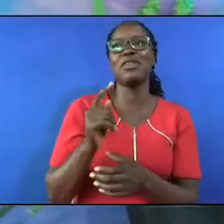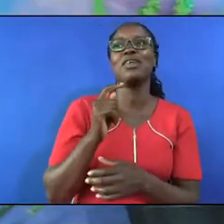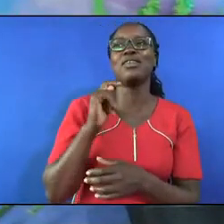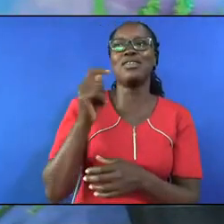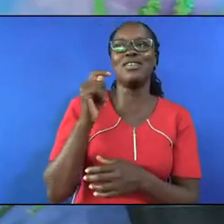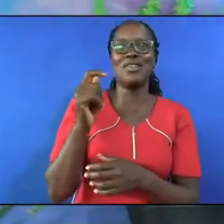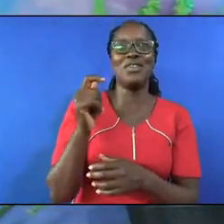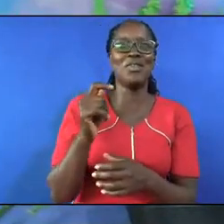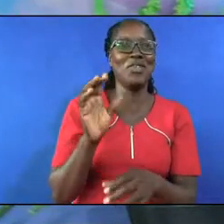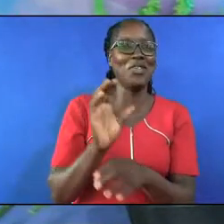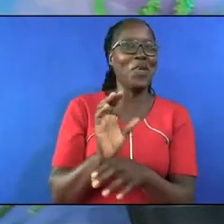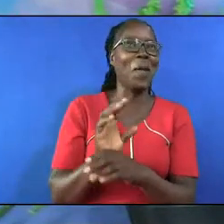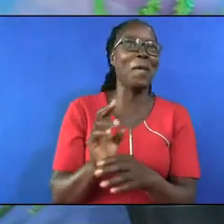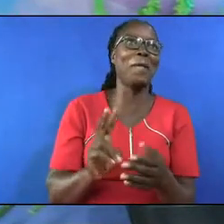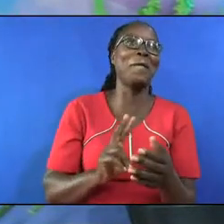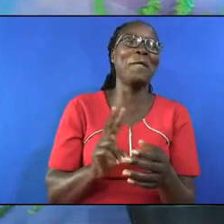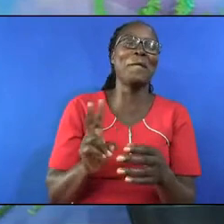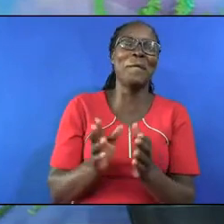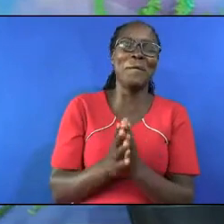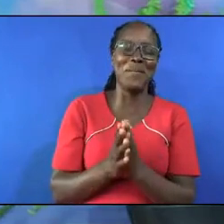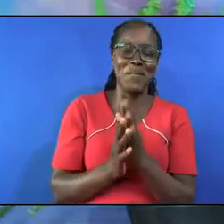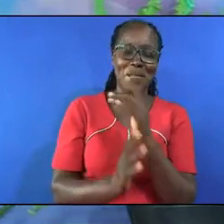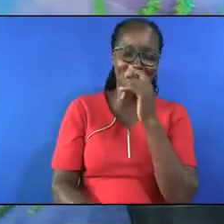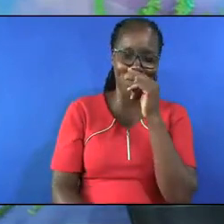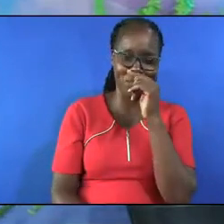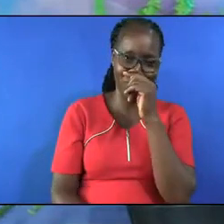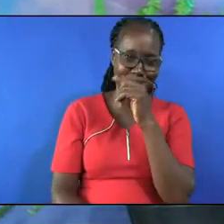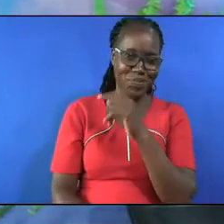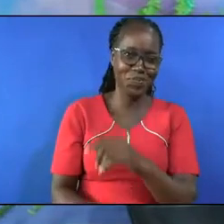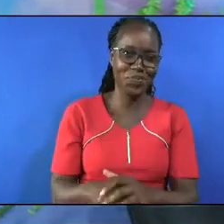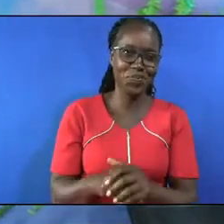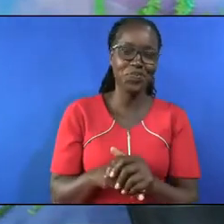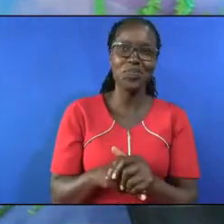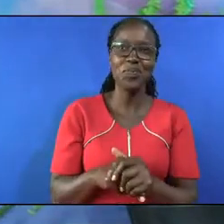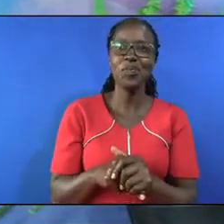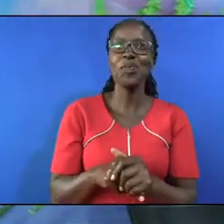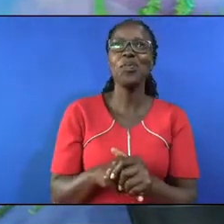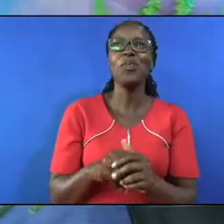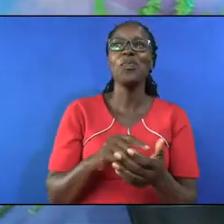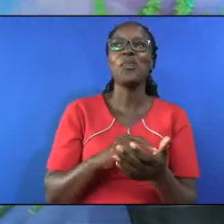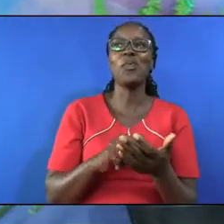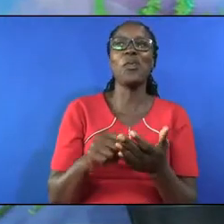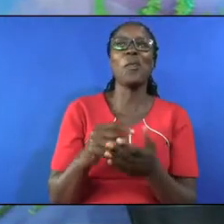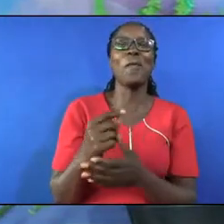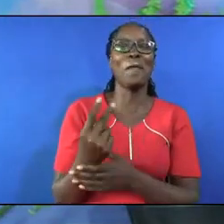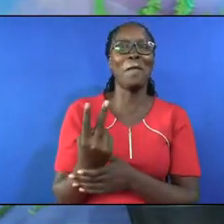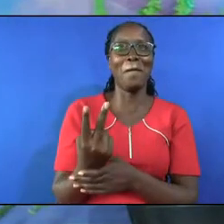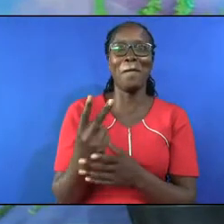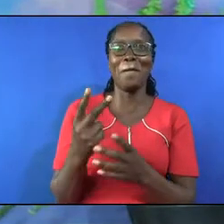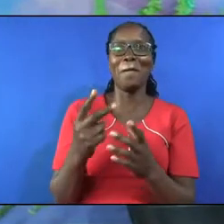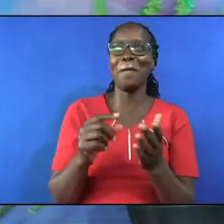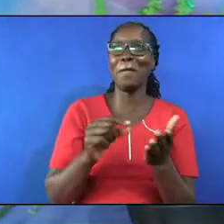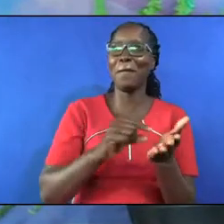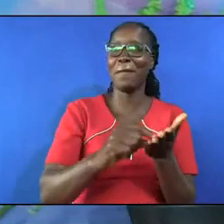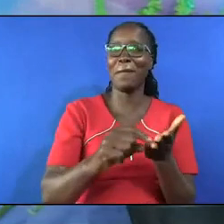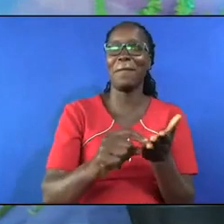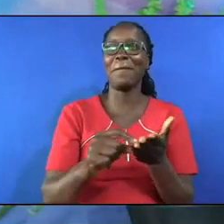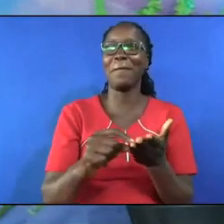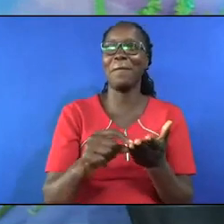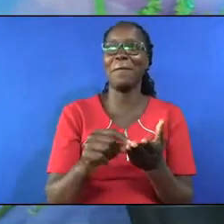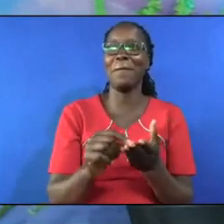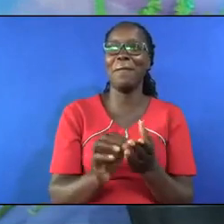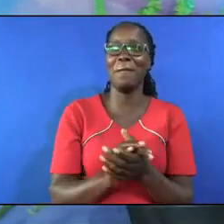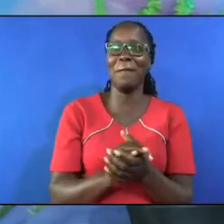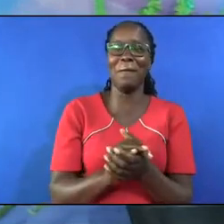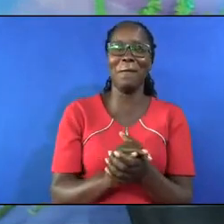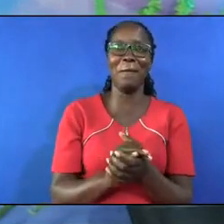to the Church, Volume 2, page 232, paragraph 2. I'll just pick a sentence from there. It